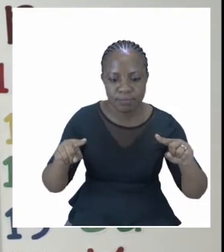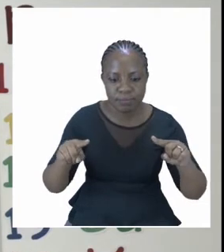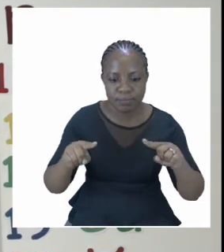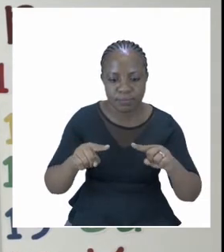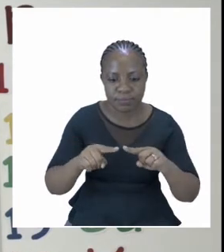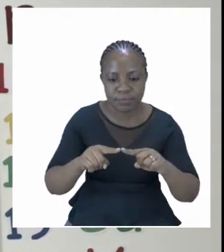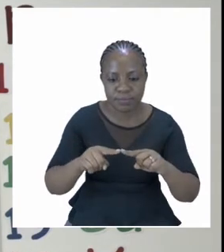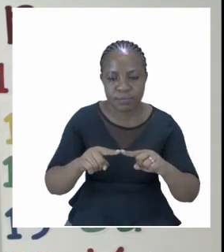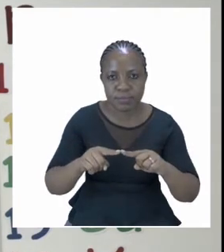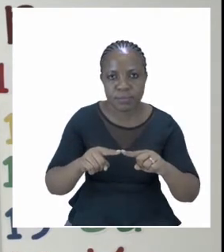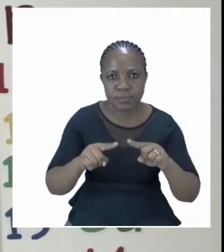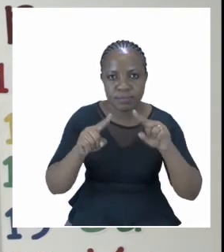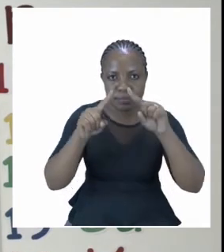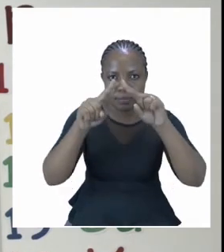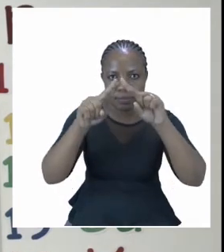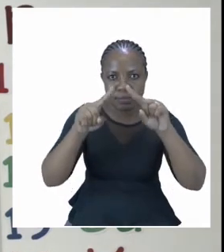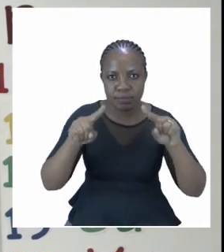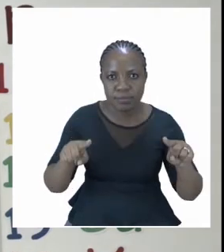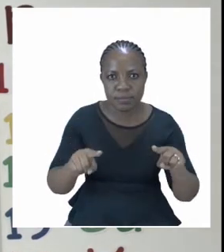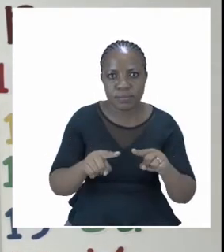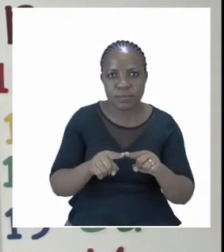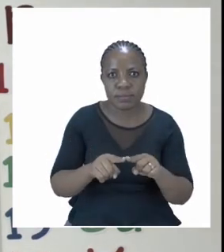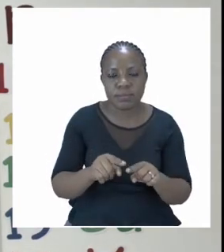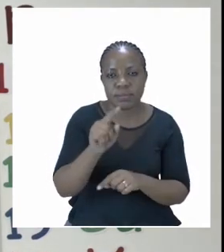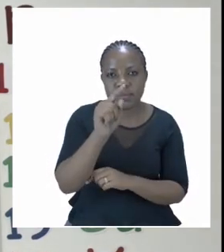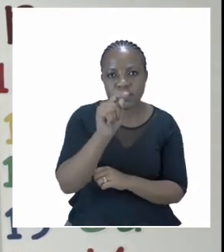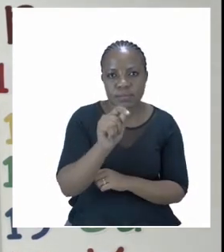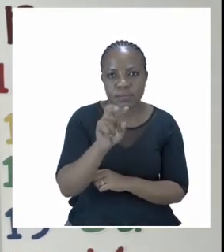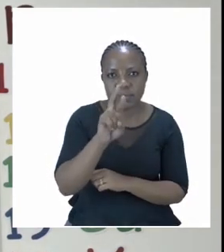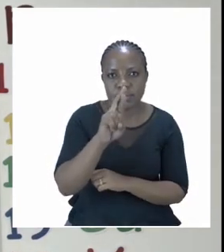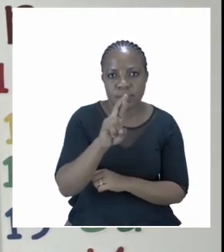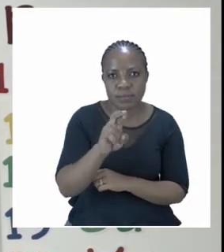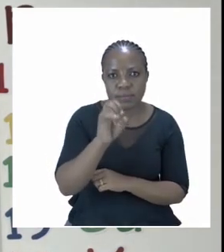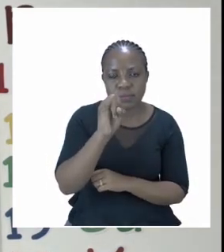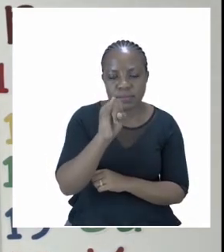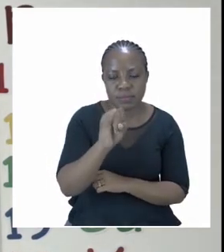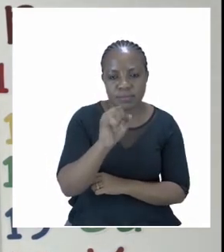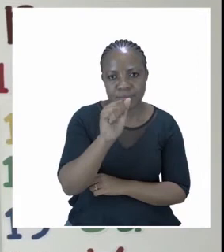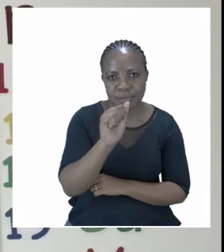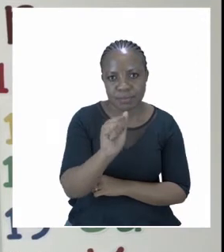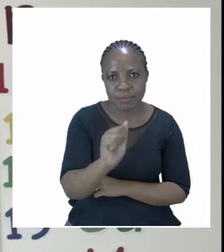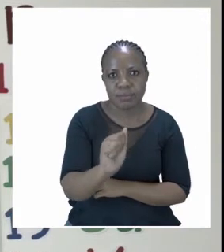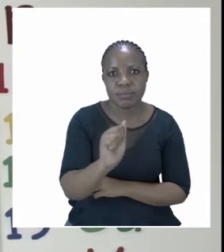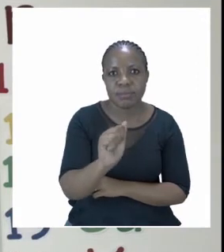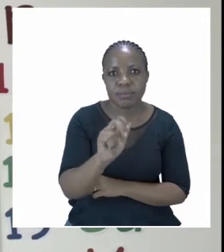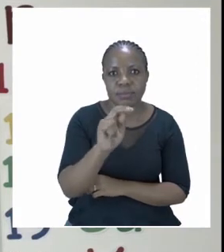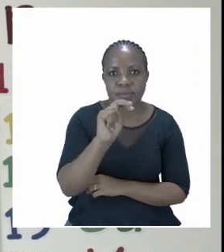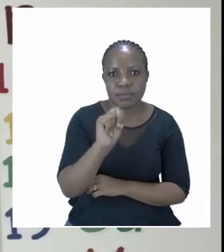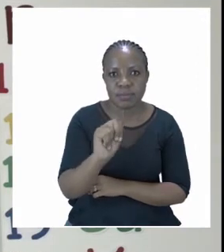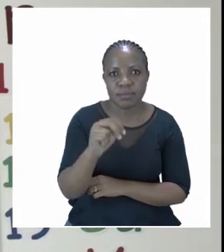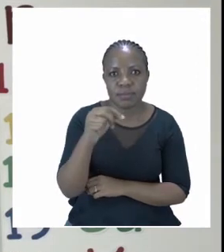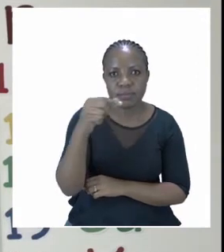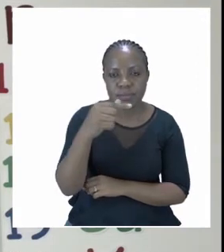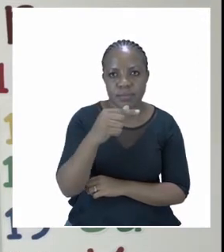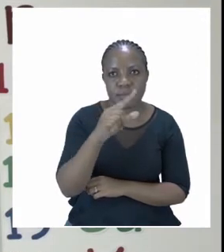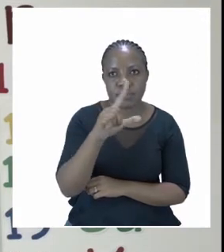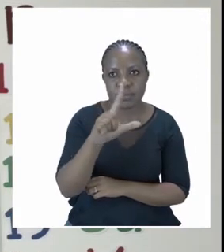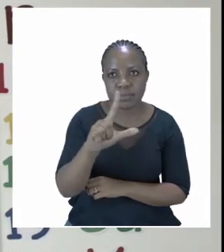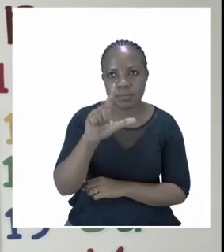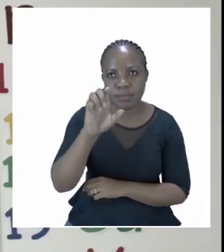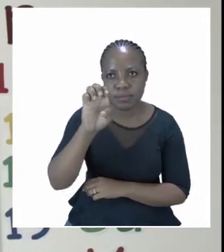called a triangle. Everyone, let us say triangle.